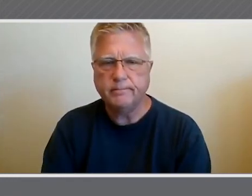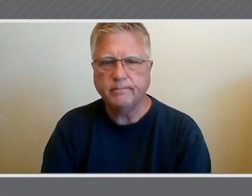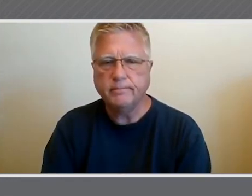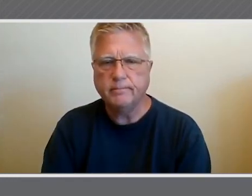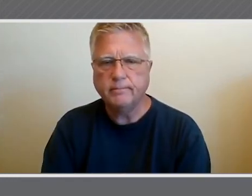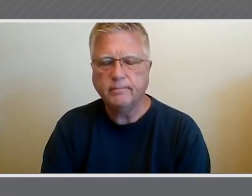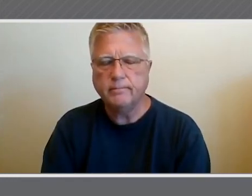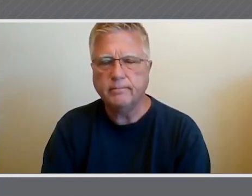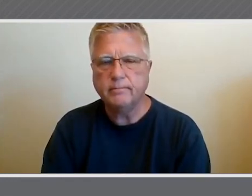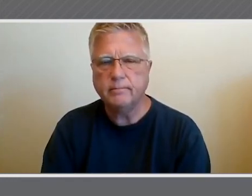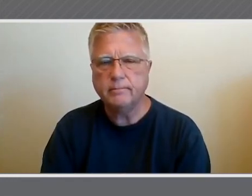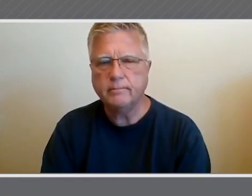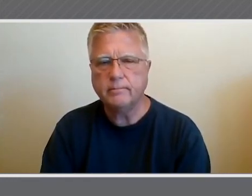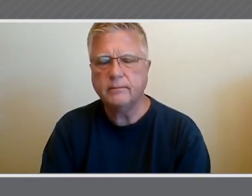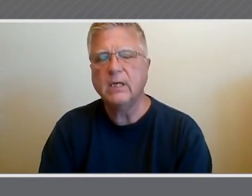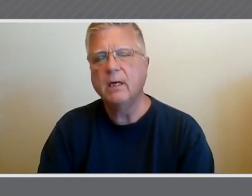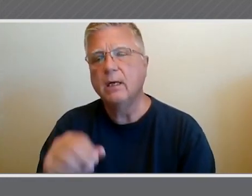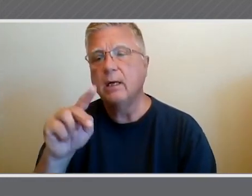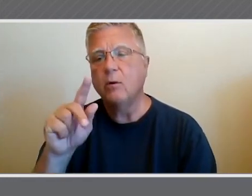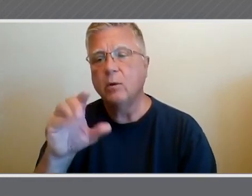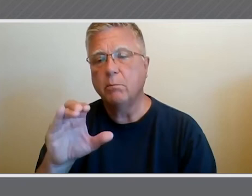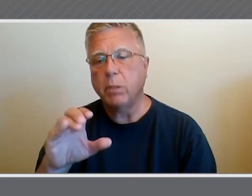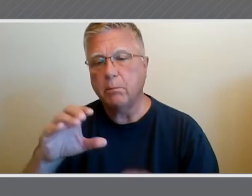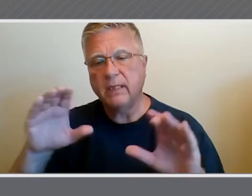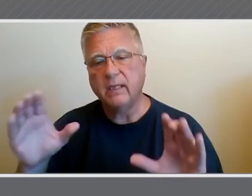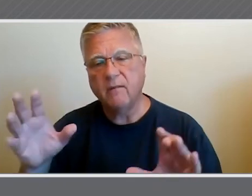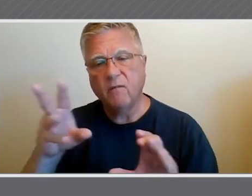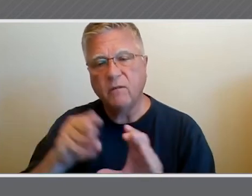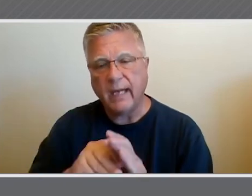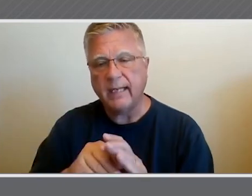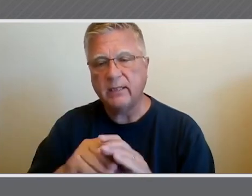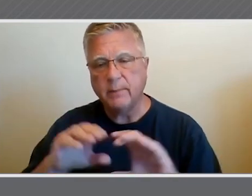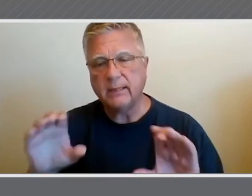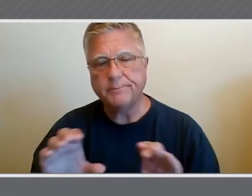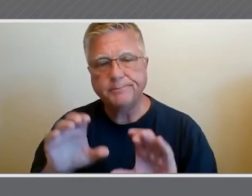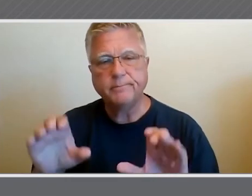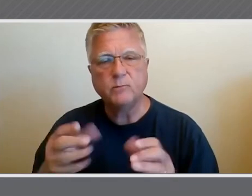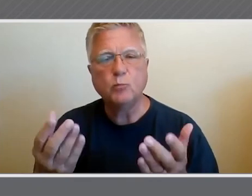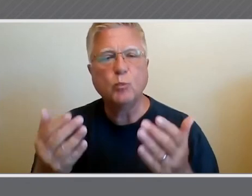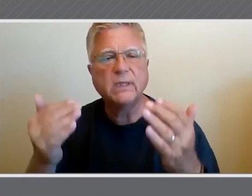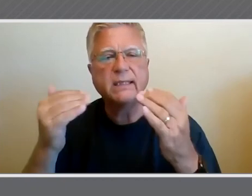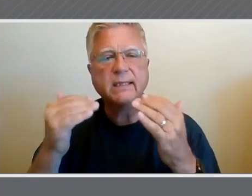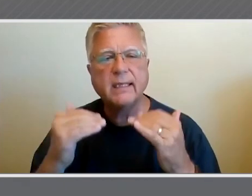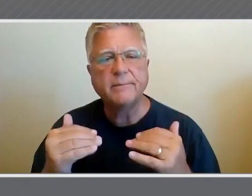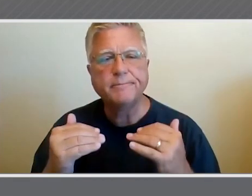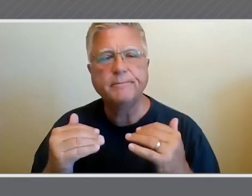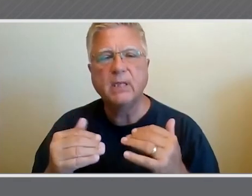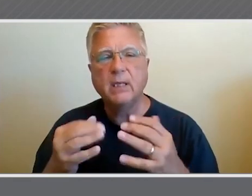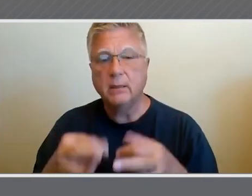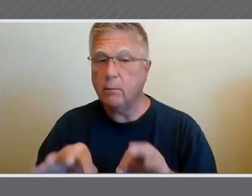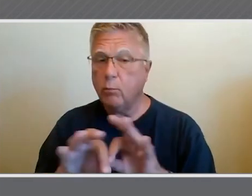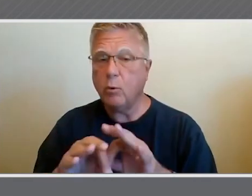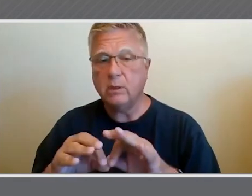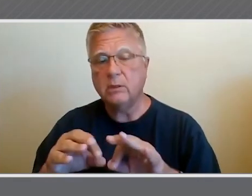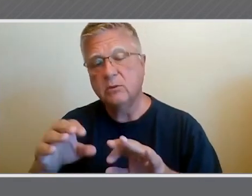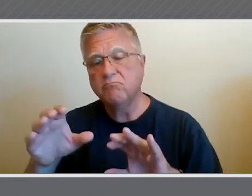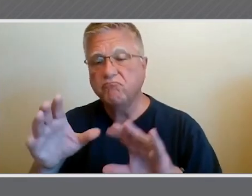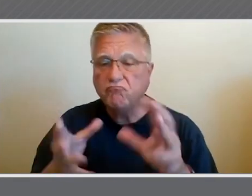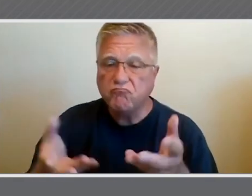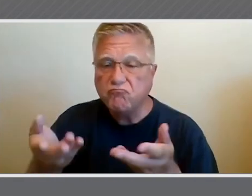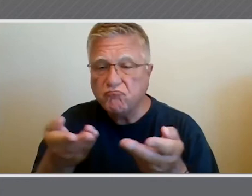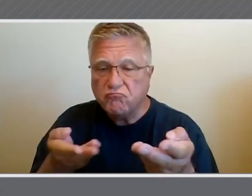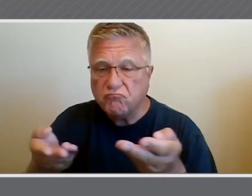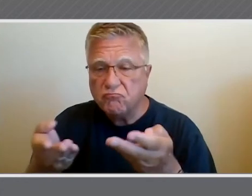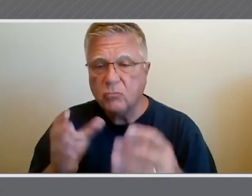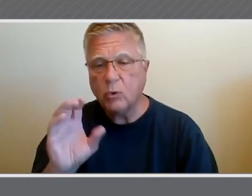All right, so in terms of public engagement, what's next? It's important to engage with OMB and council